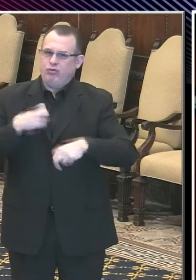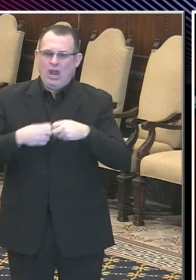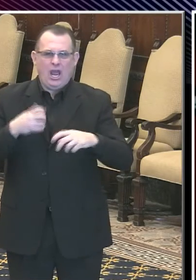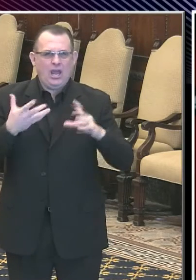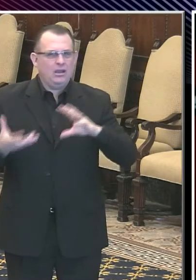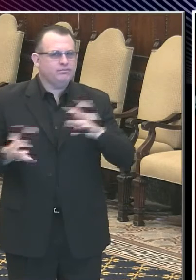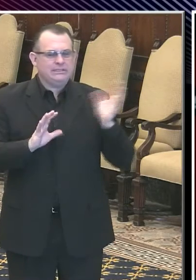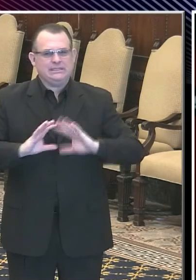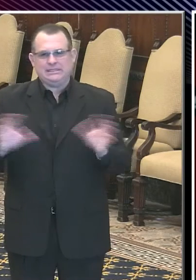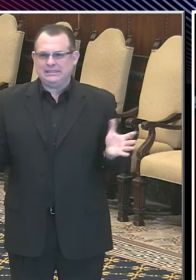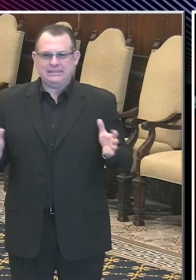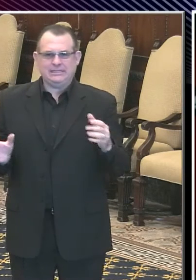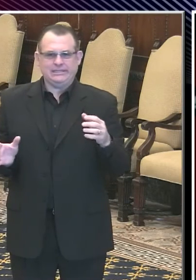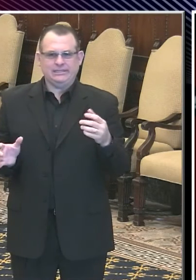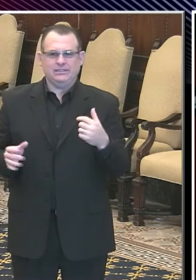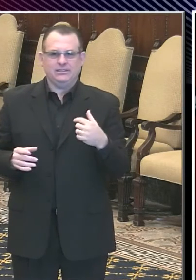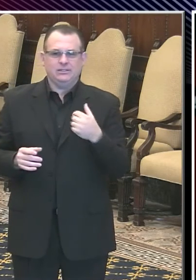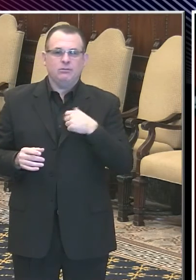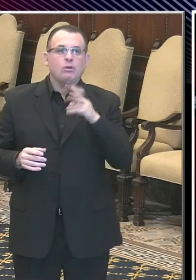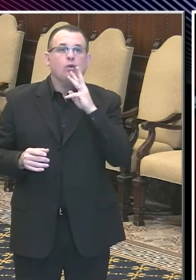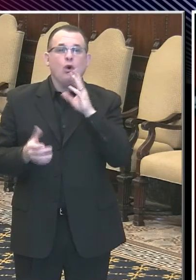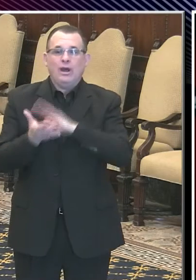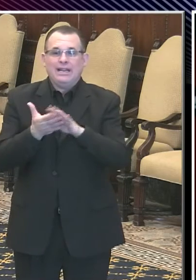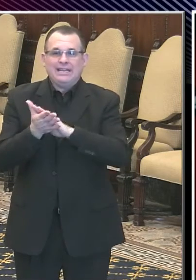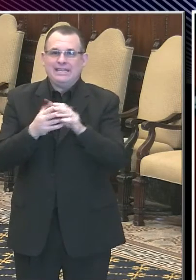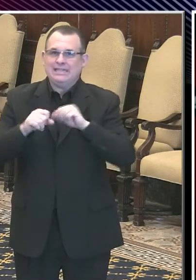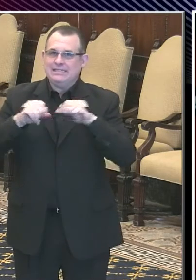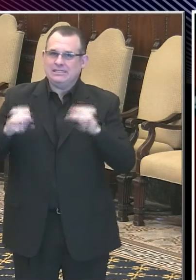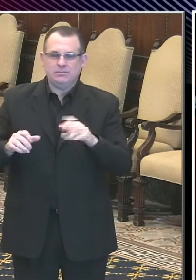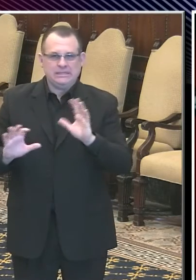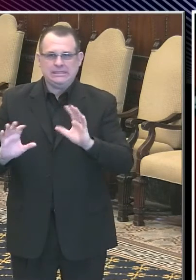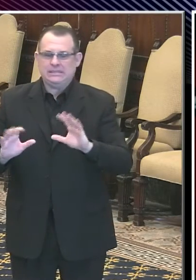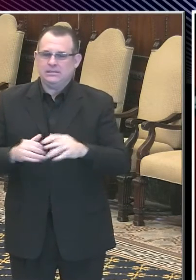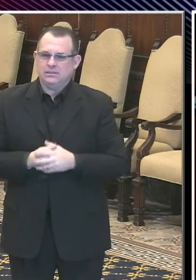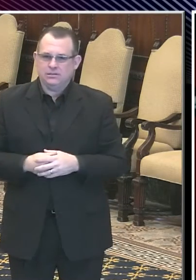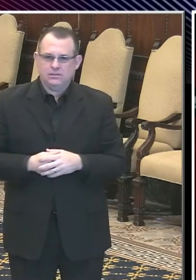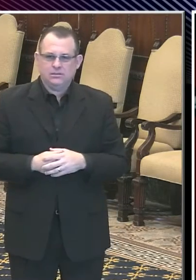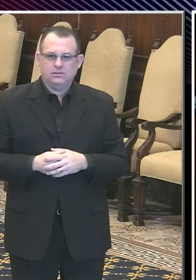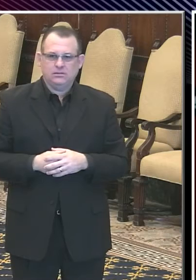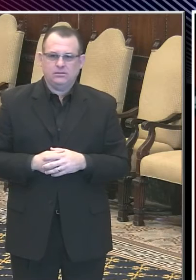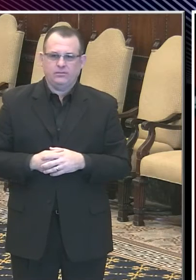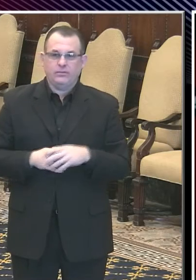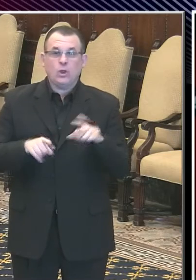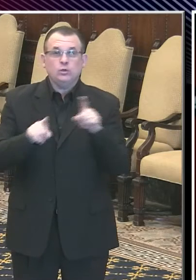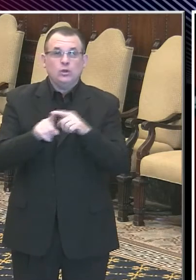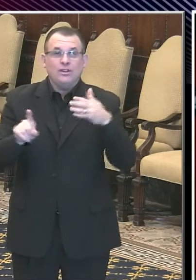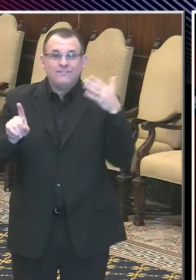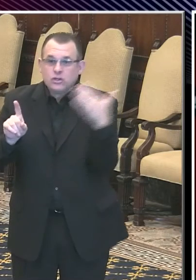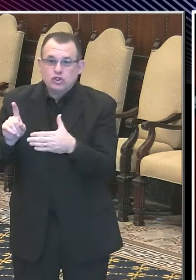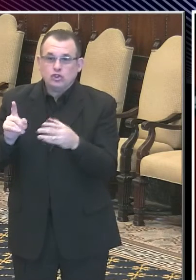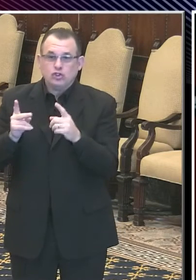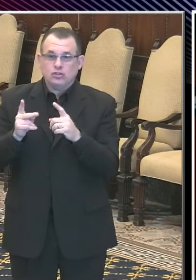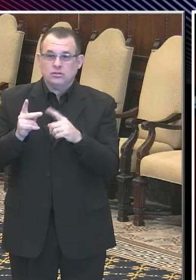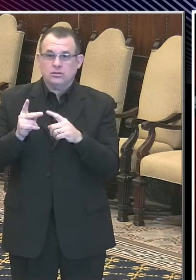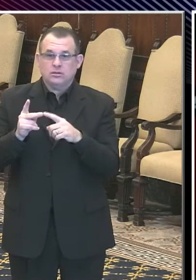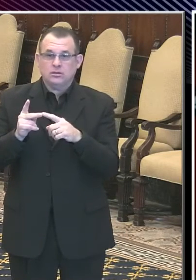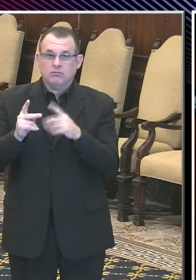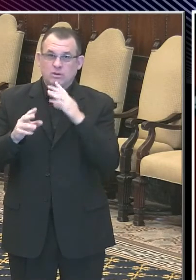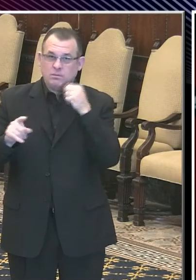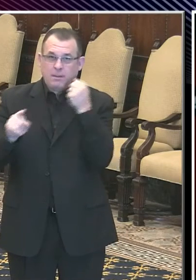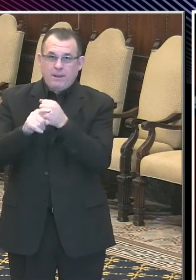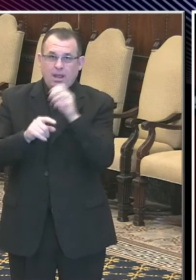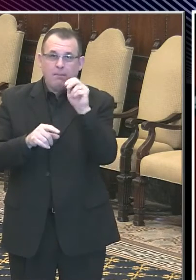water purification system. But it's also going to affect marine life in a negative way. And additionally, it's going to